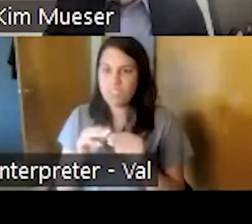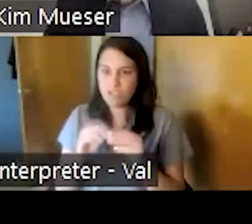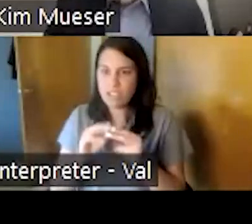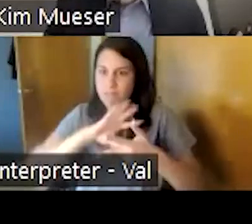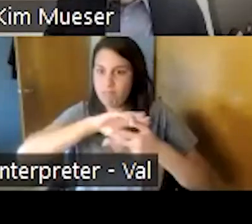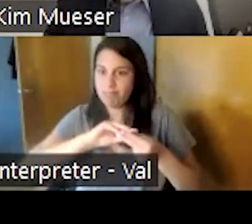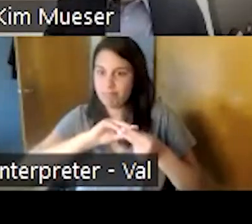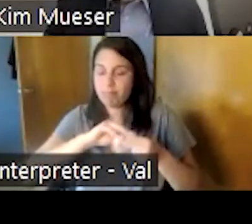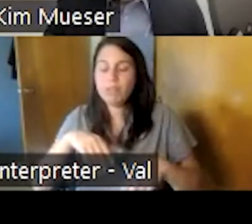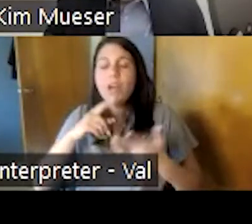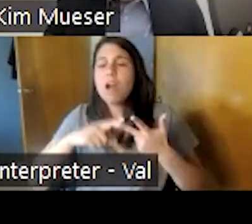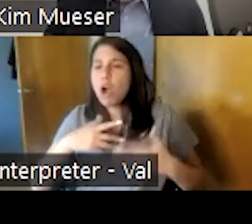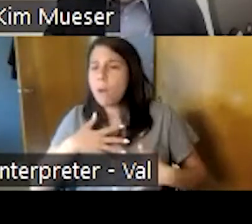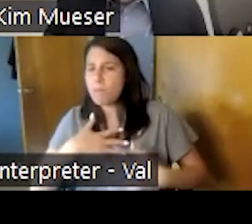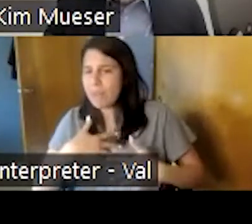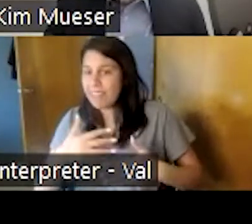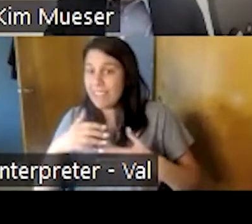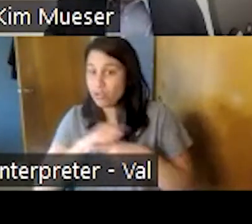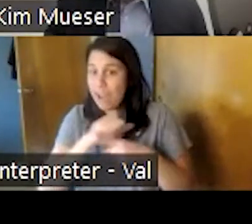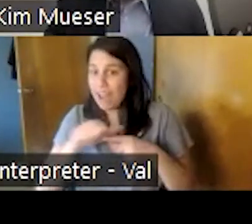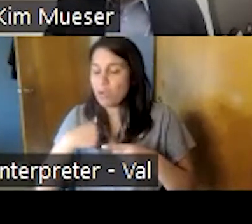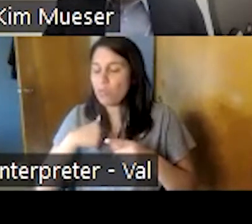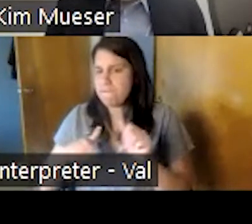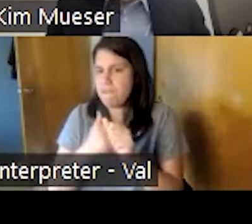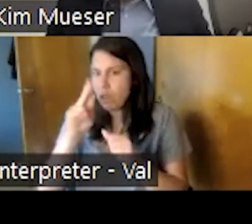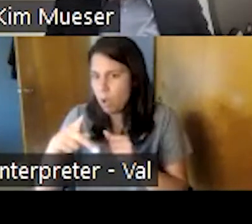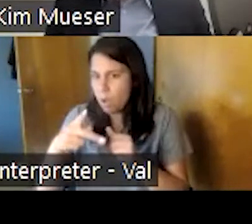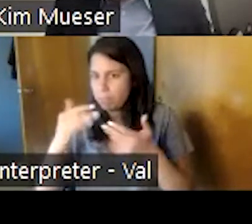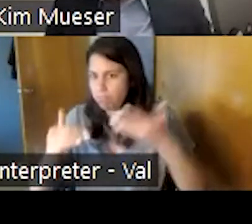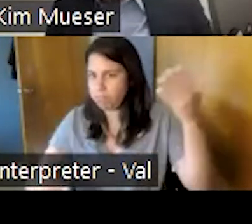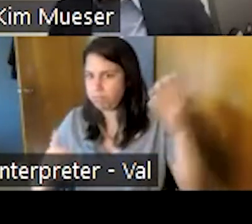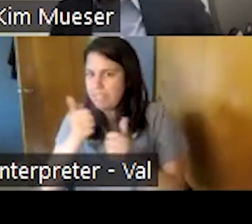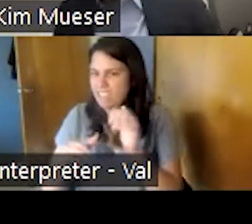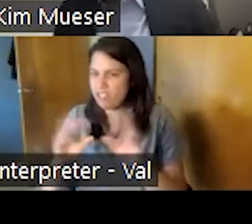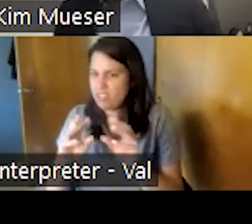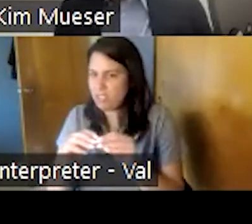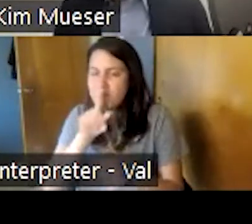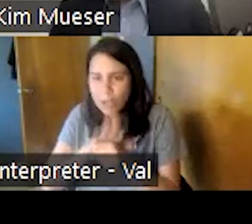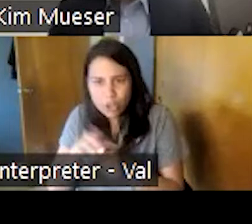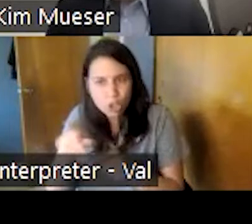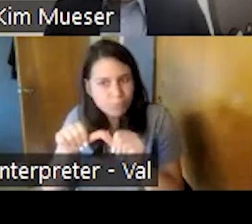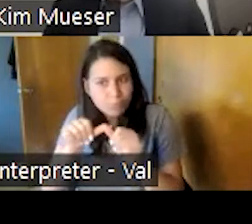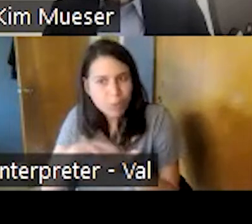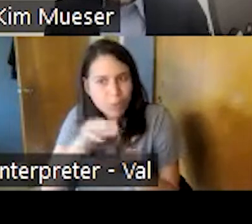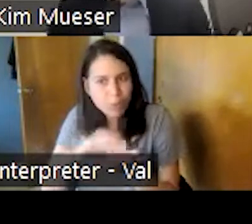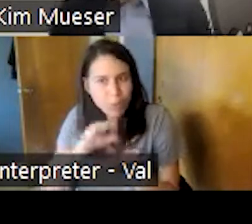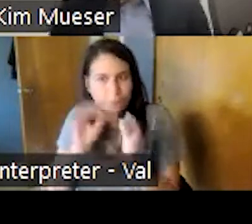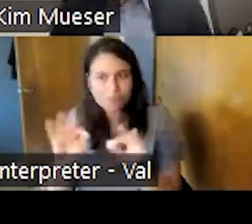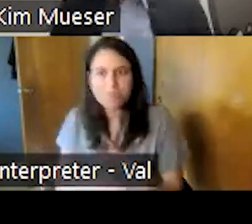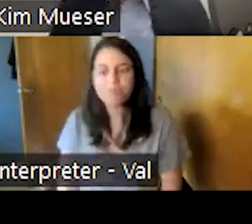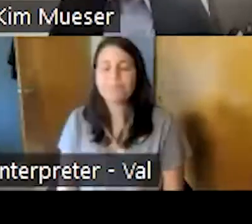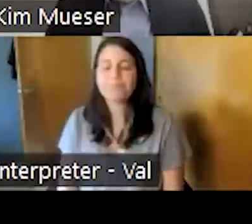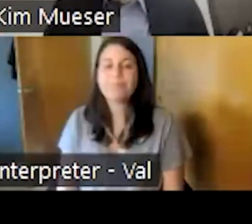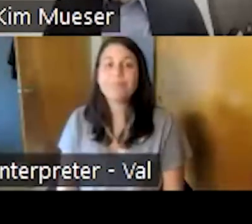breathing retraining in each of the next remaining sessions to try to make sure that the person is learning it as a skill. We